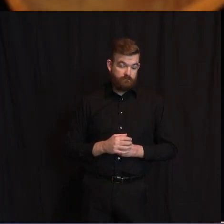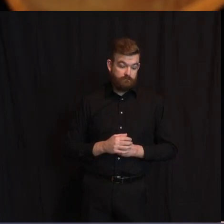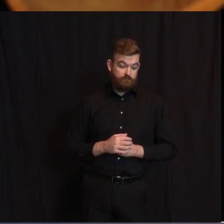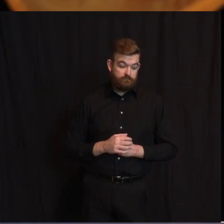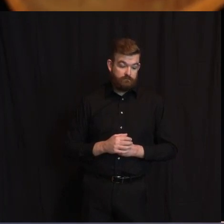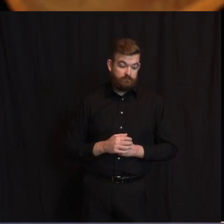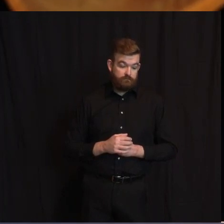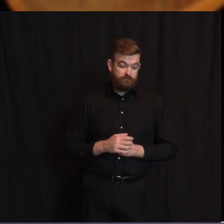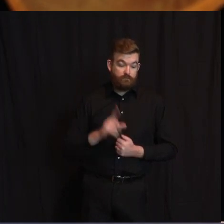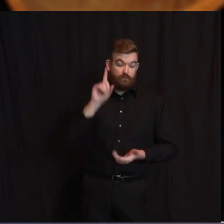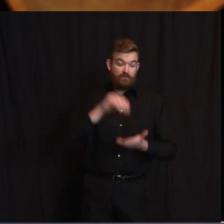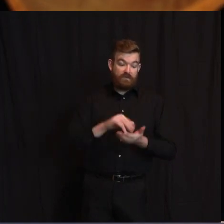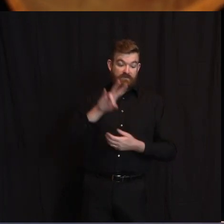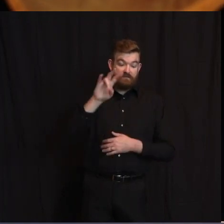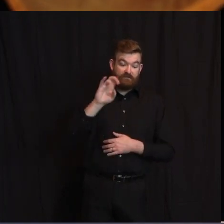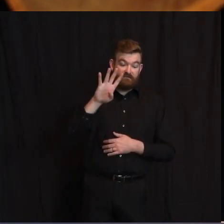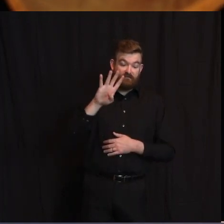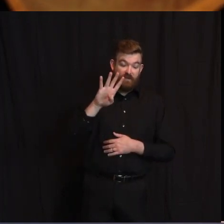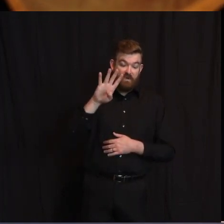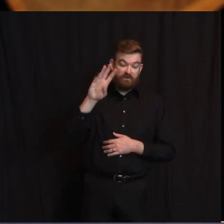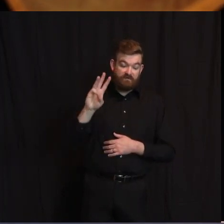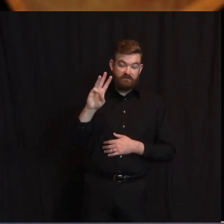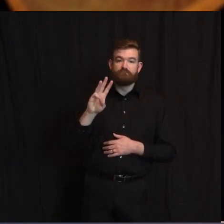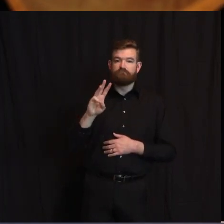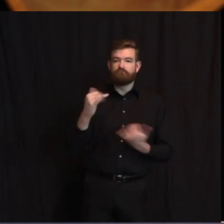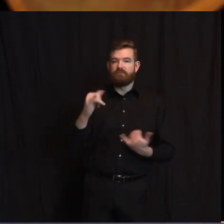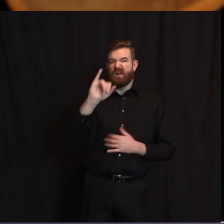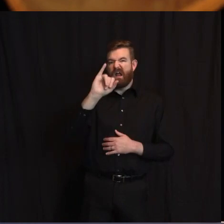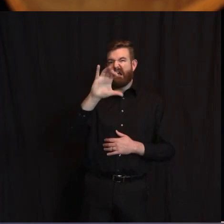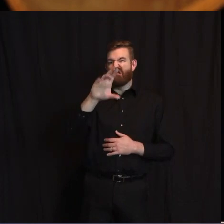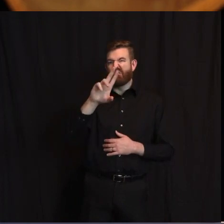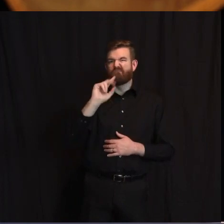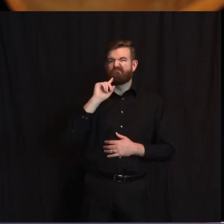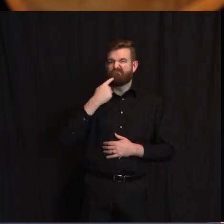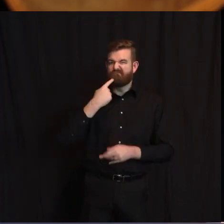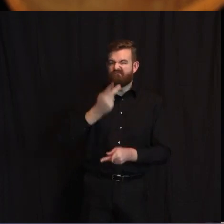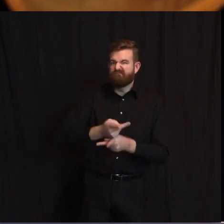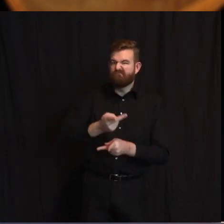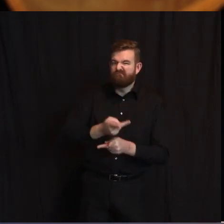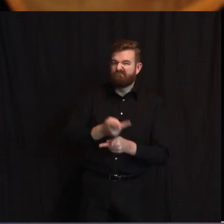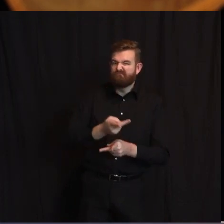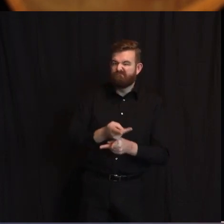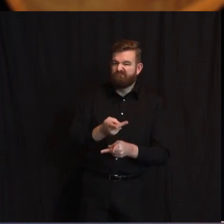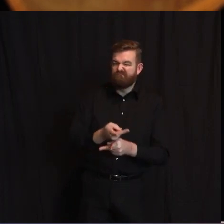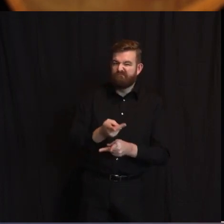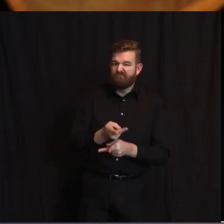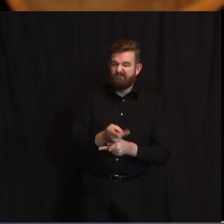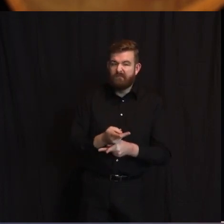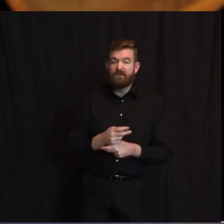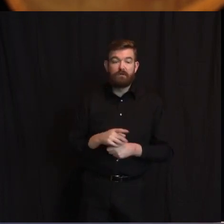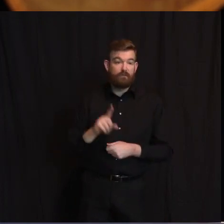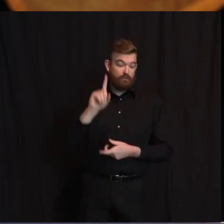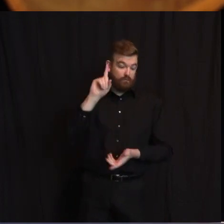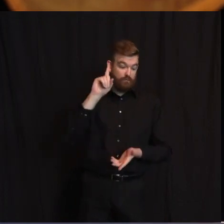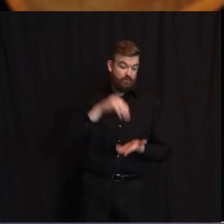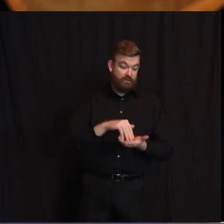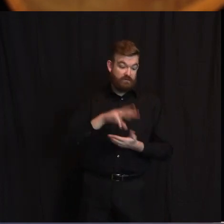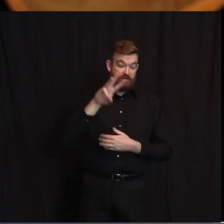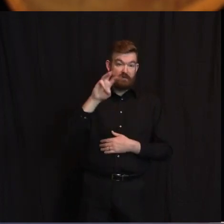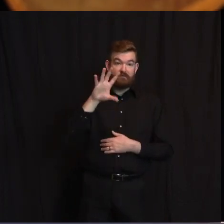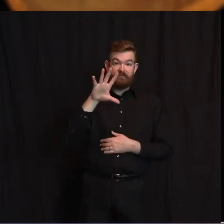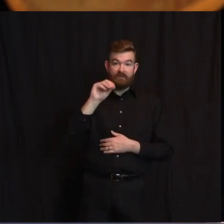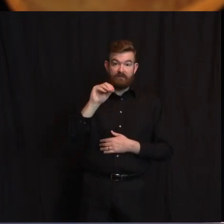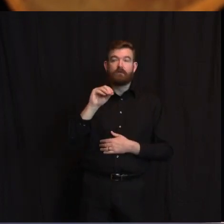those individuals are in critical care beds, and 1,650 of those individuals are on